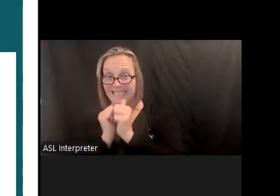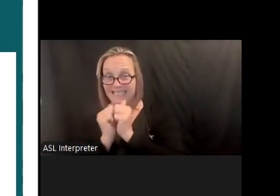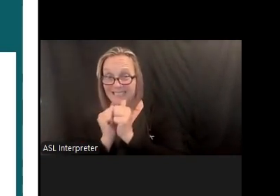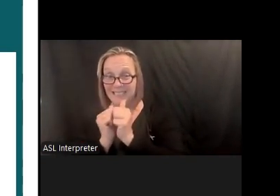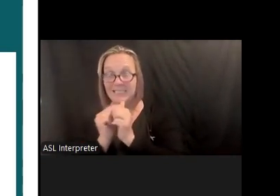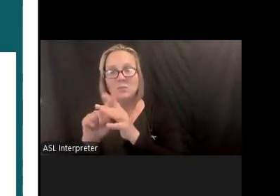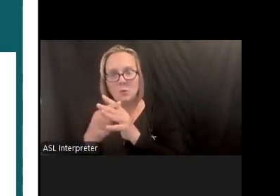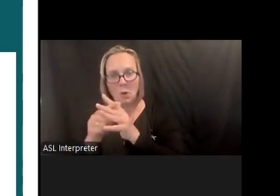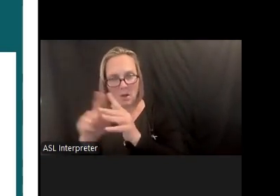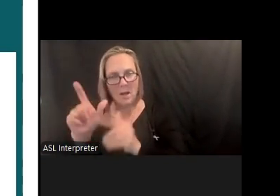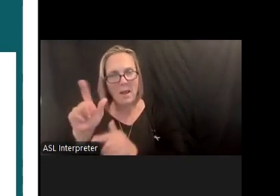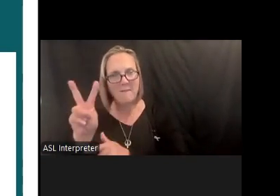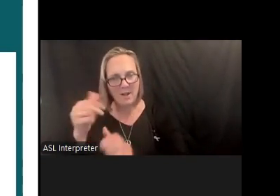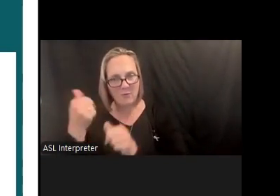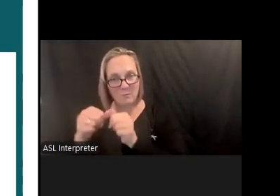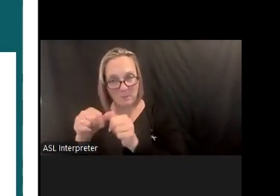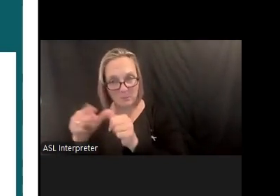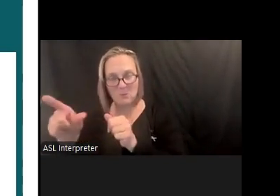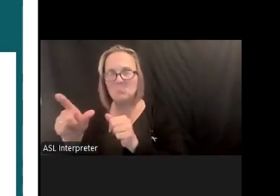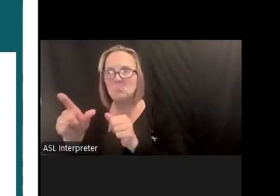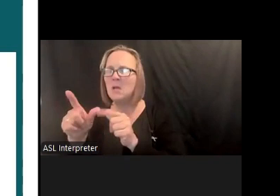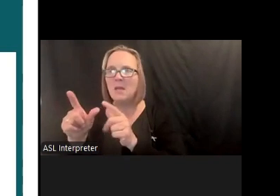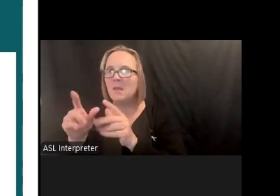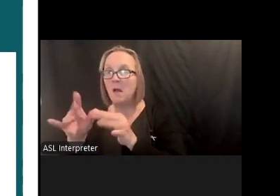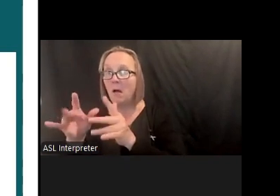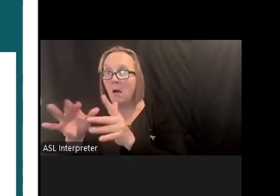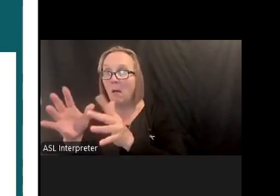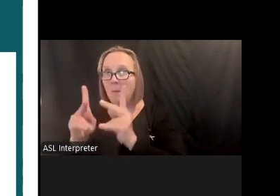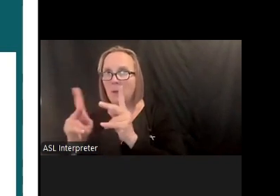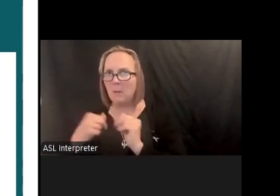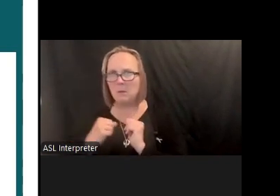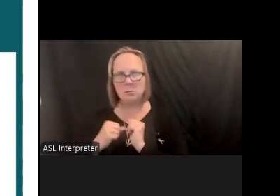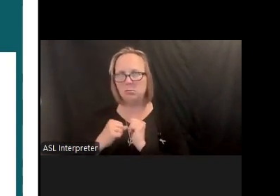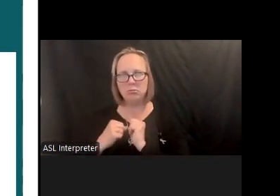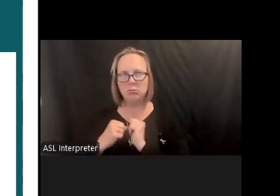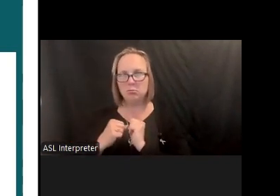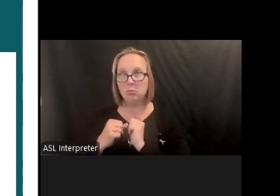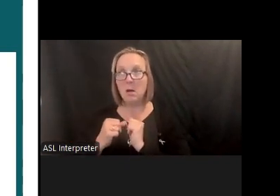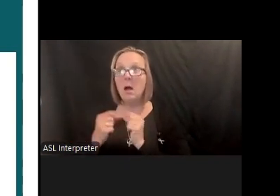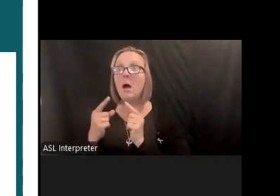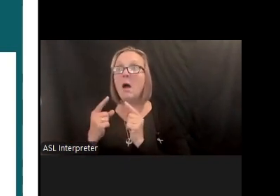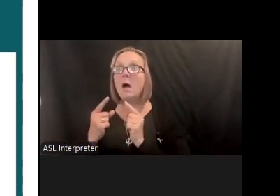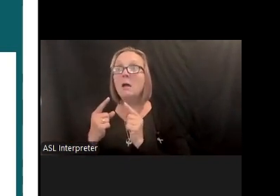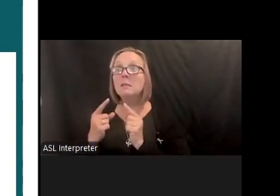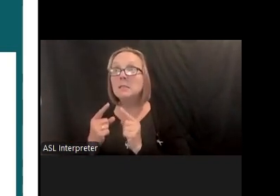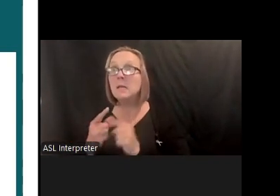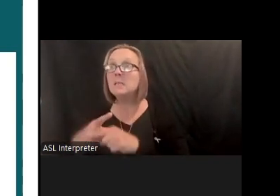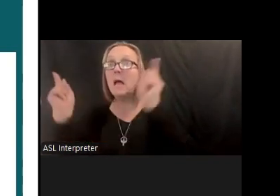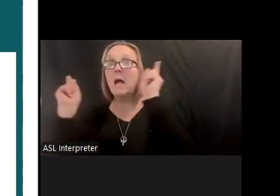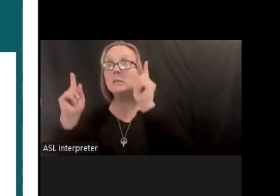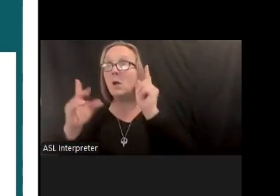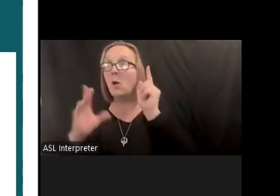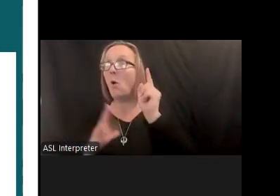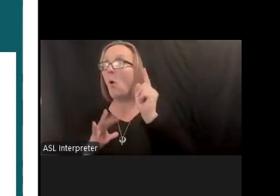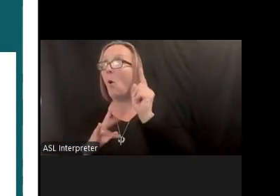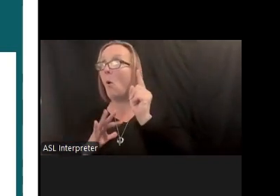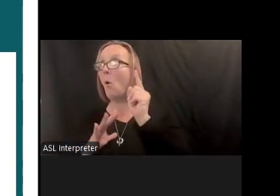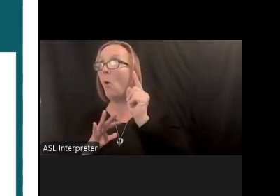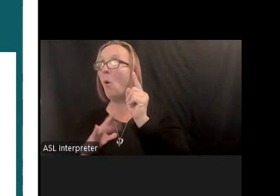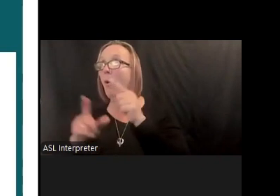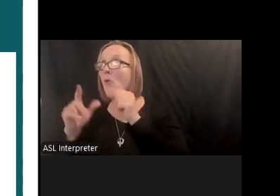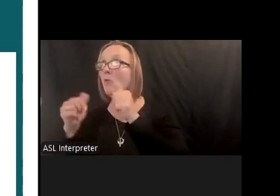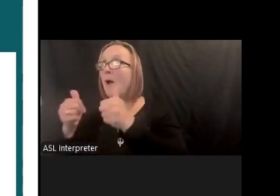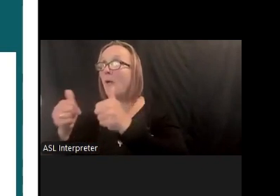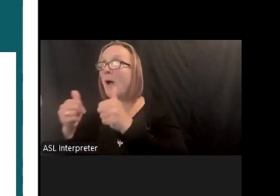a lot of doubts about, and has turned out to be an enormous success. And once these people are done watching the Formula One race, they go to the casino and spend